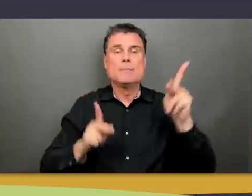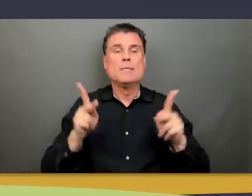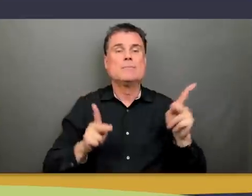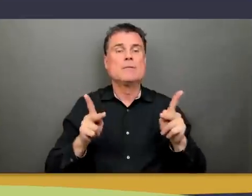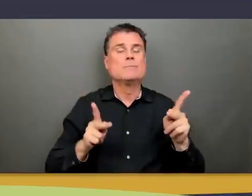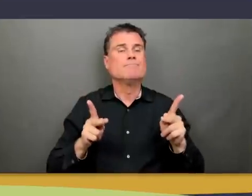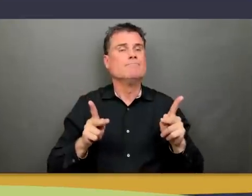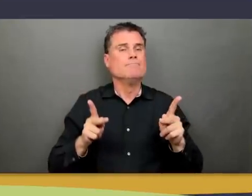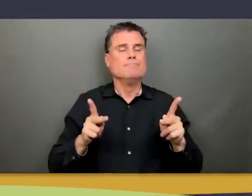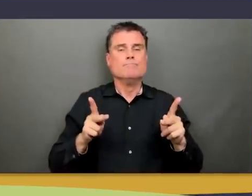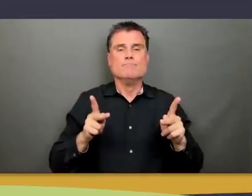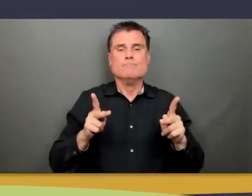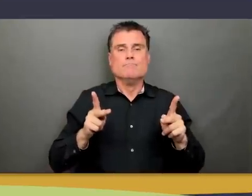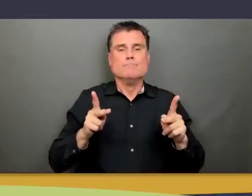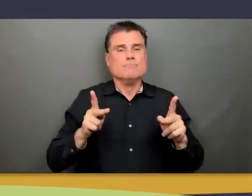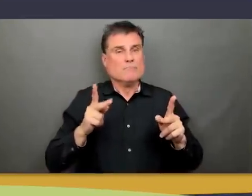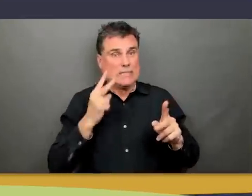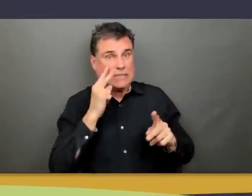morning news,